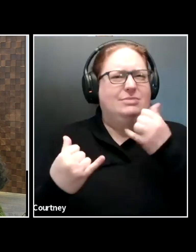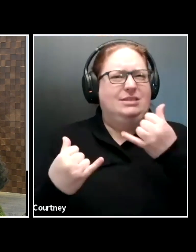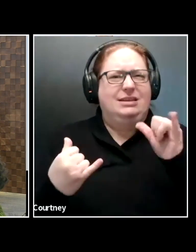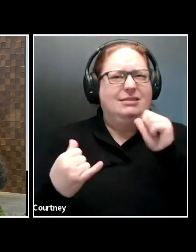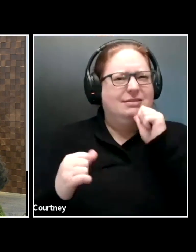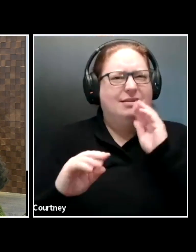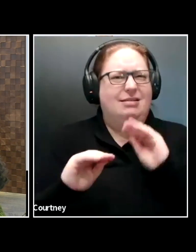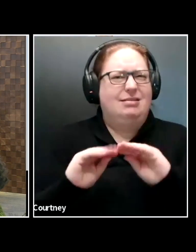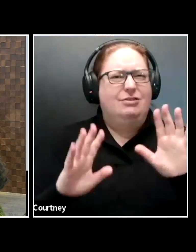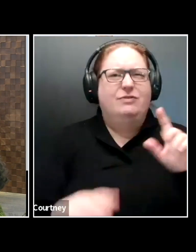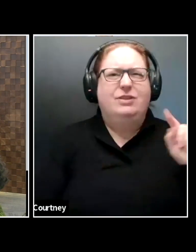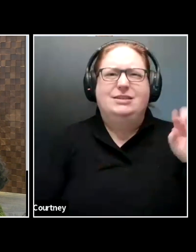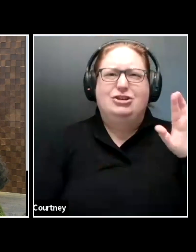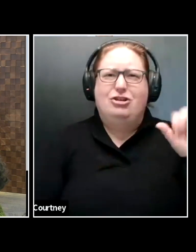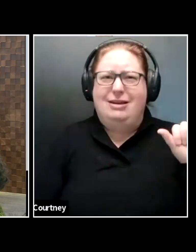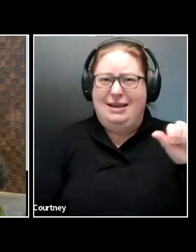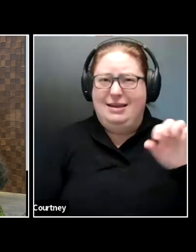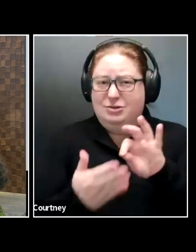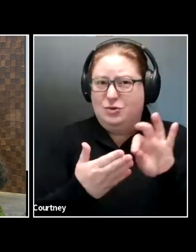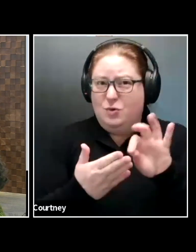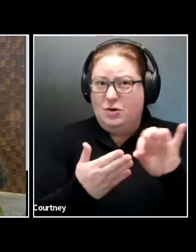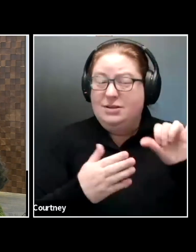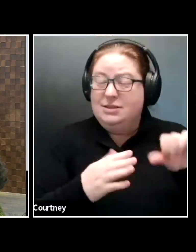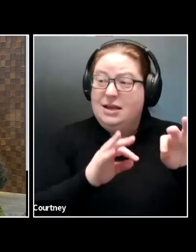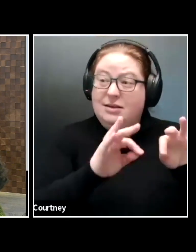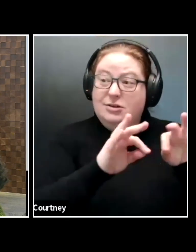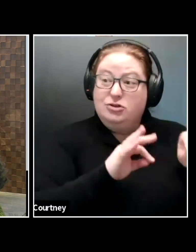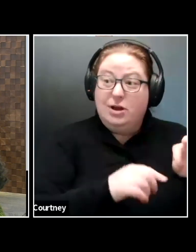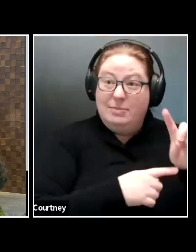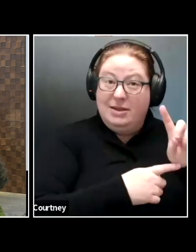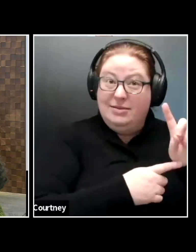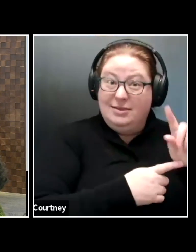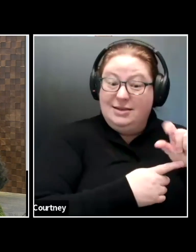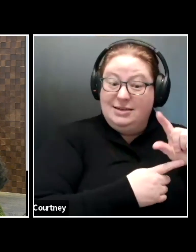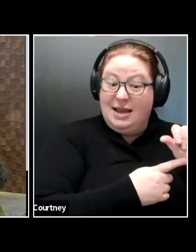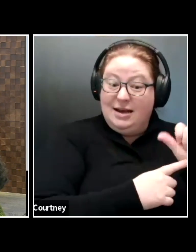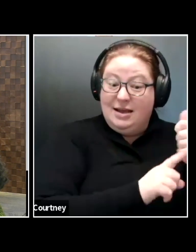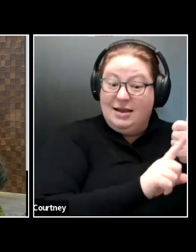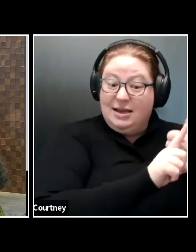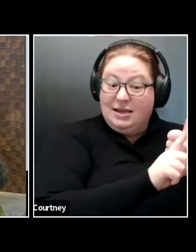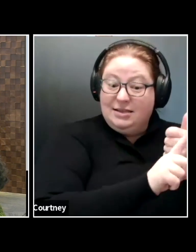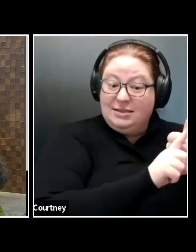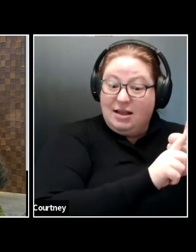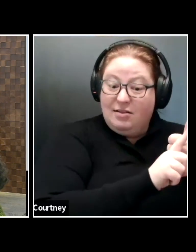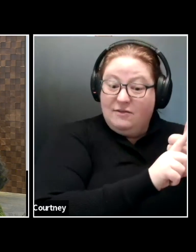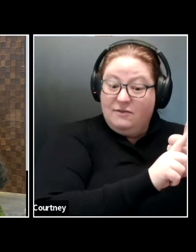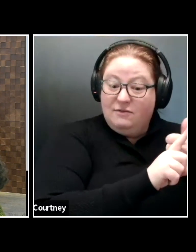that TRA score, is that describing the data itself or the